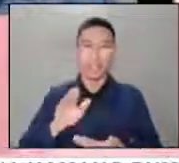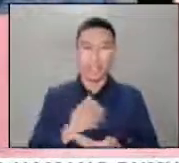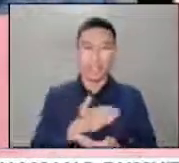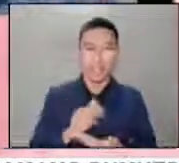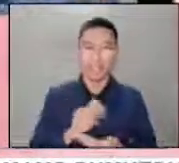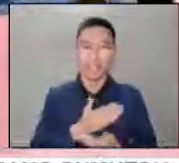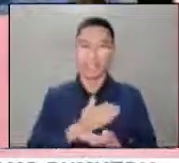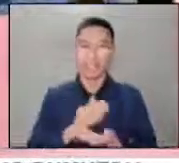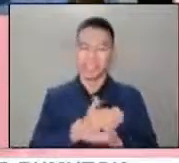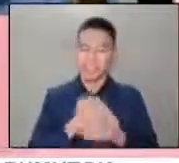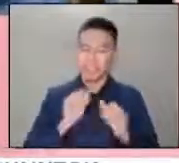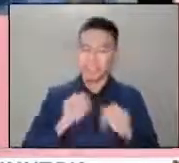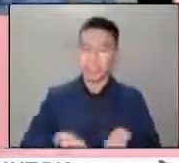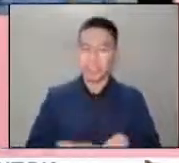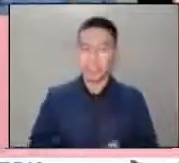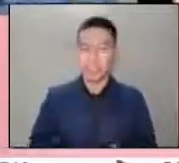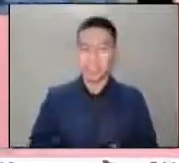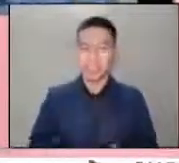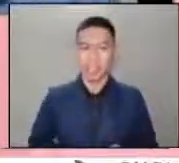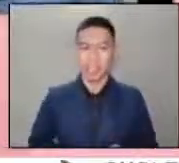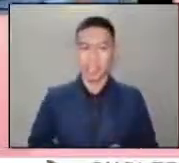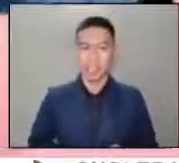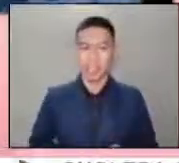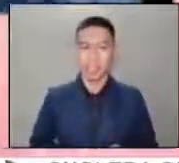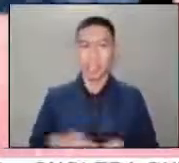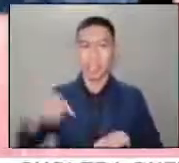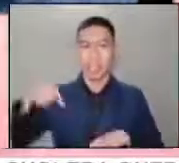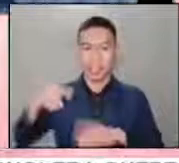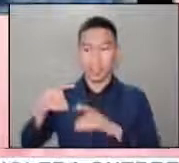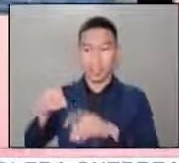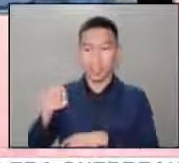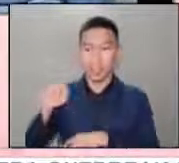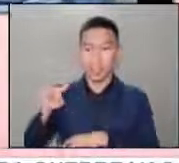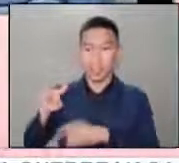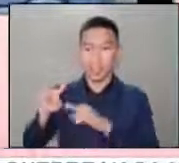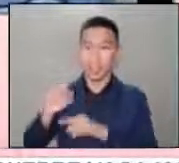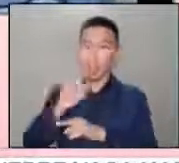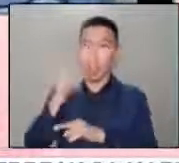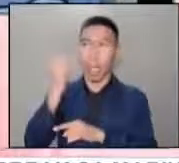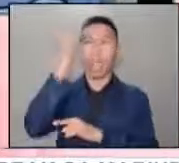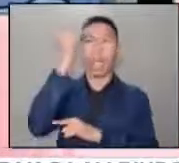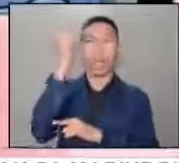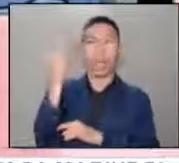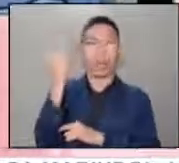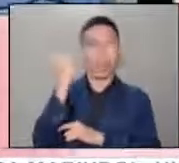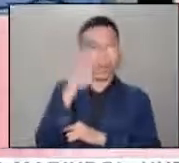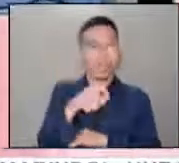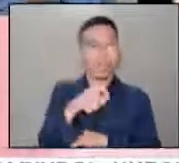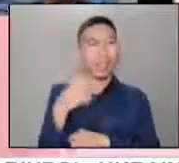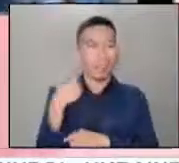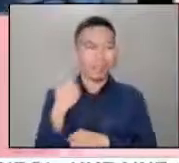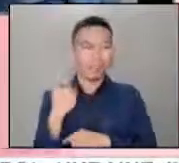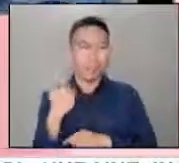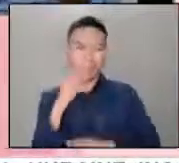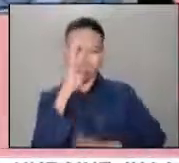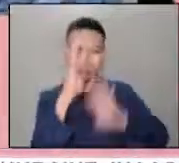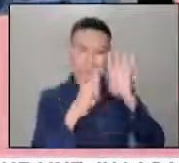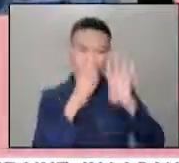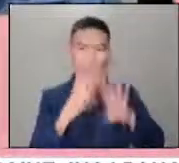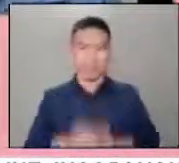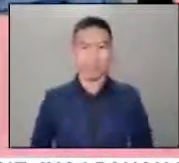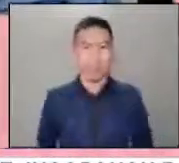an innovation in our division to do like this. That's why since I have the talent of